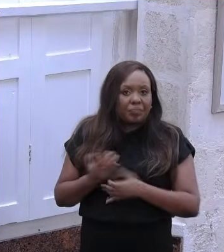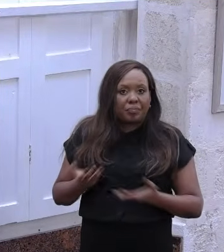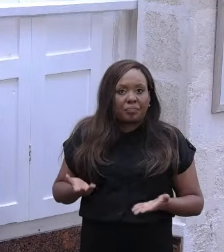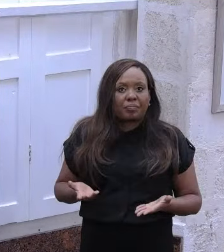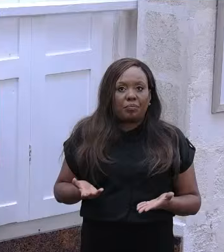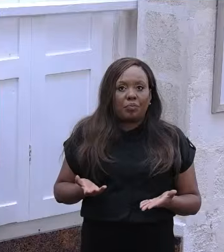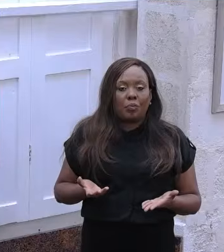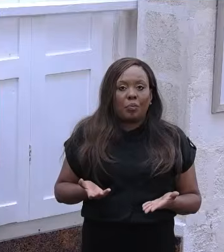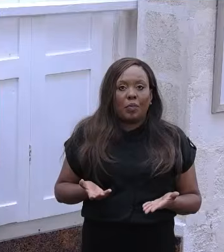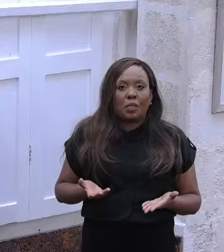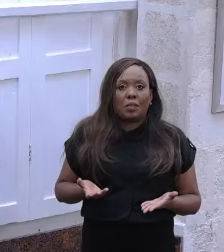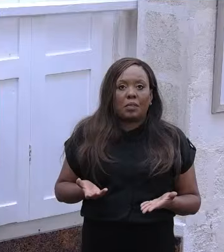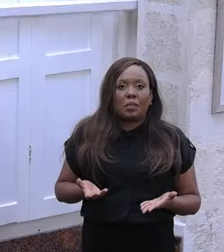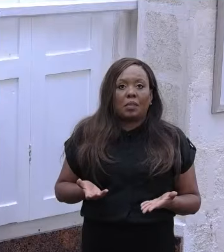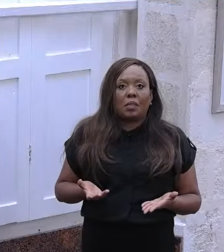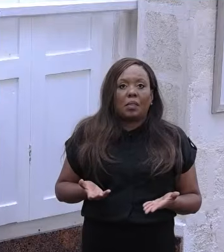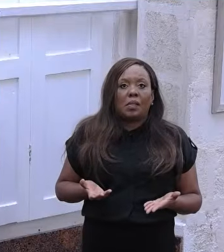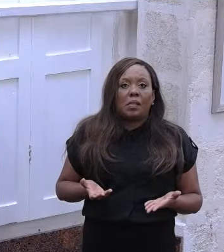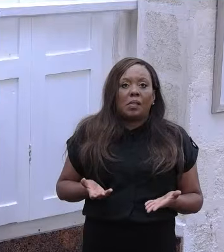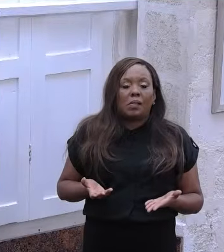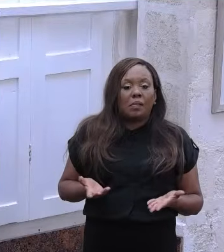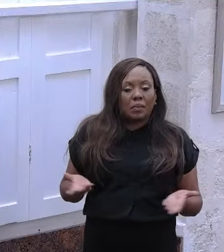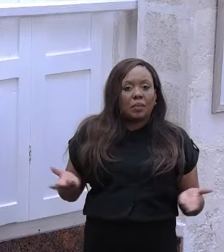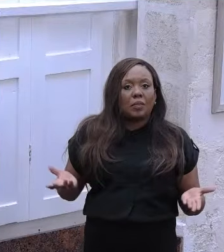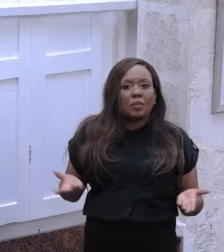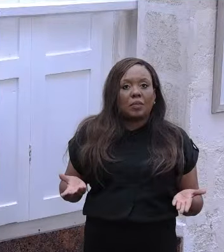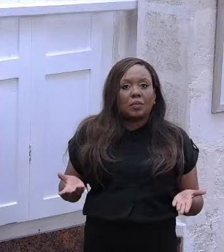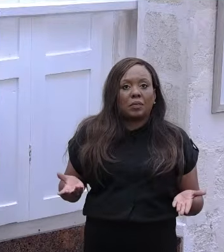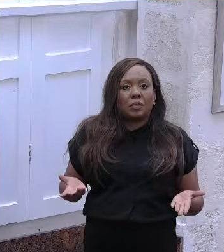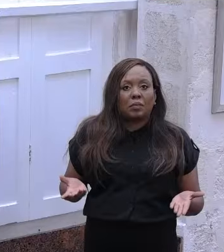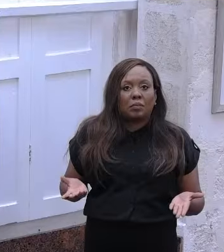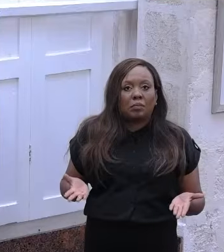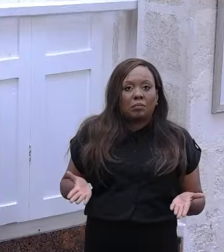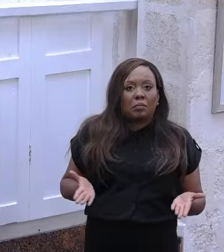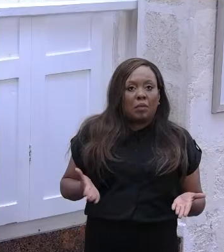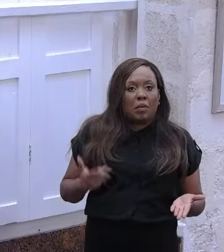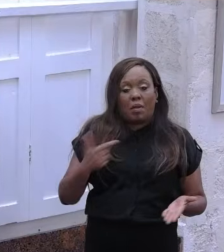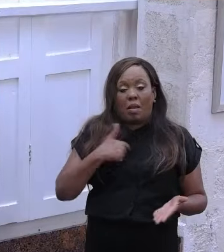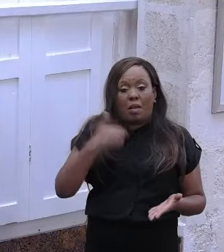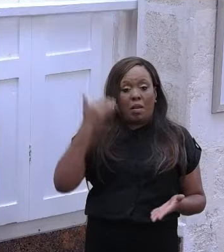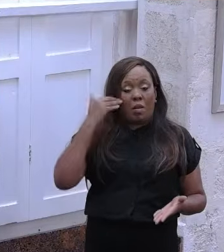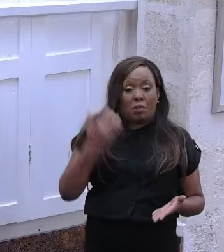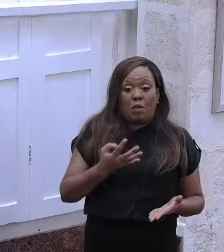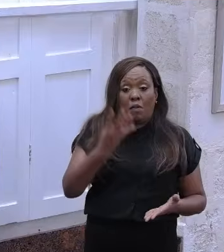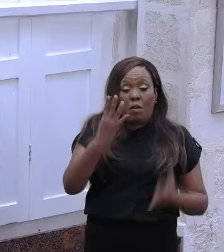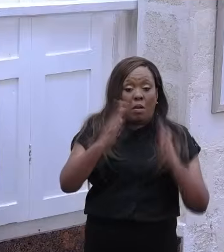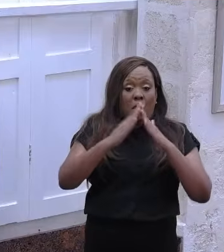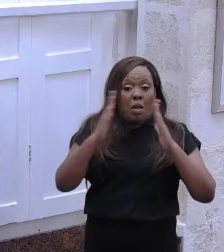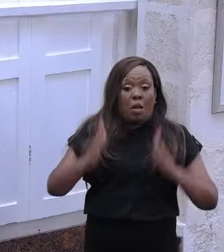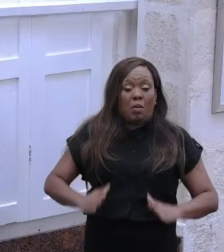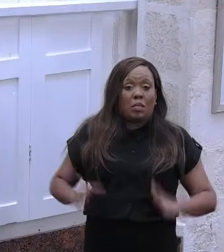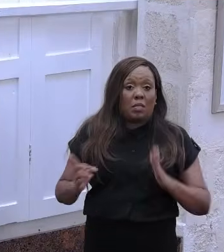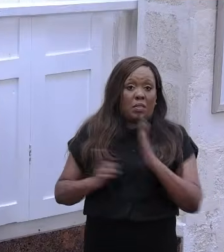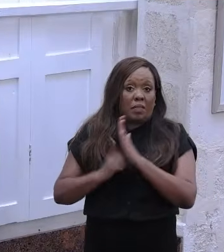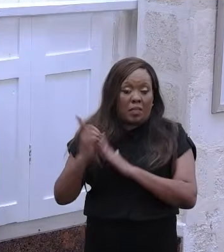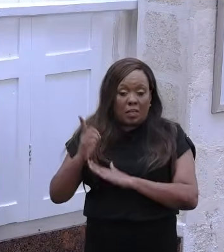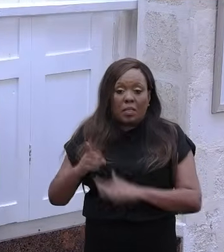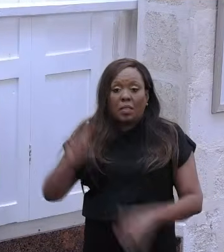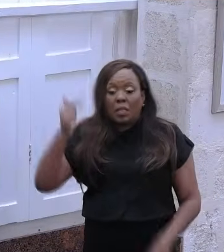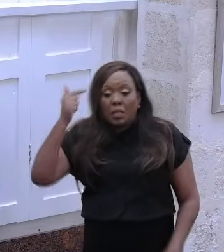Even while doing at least 4 housing units, 4 housing developments, the juggle between private and